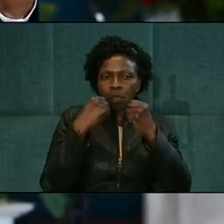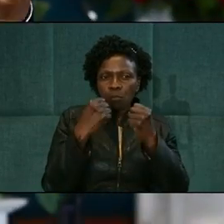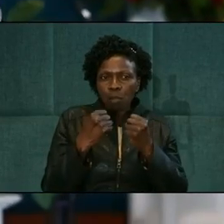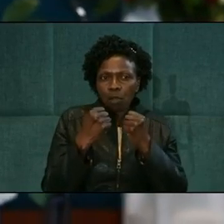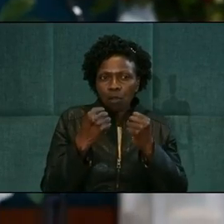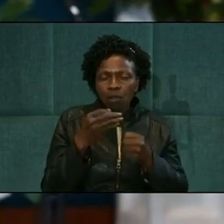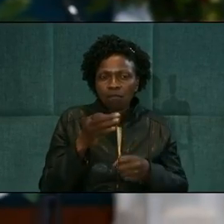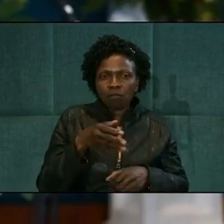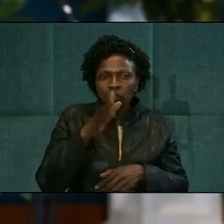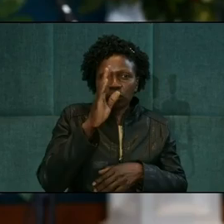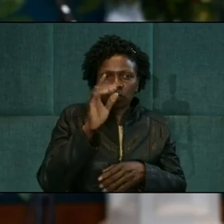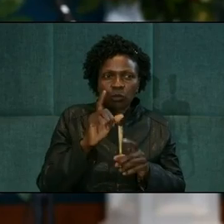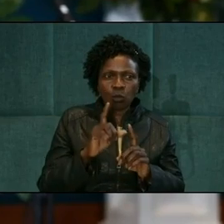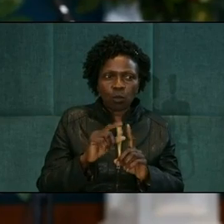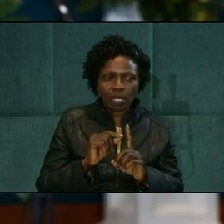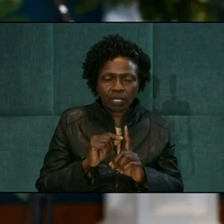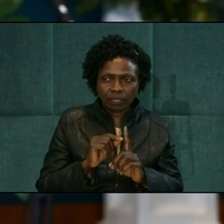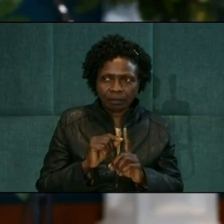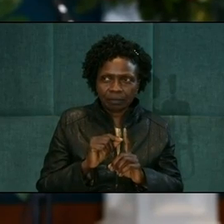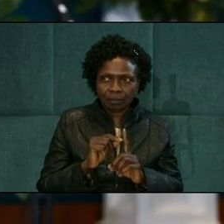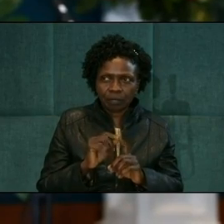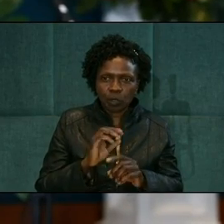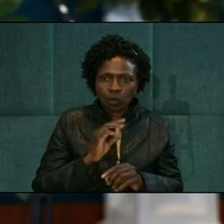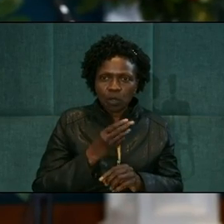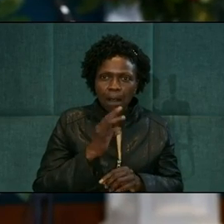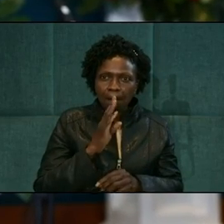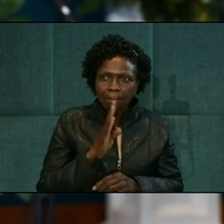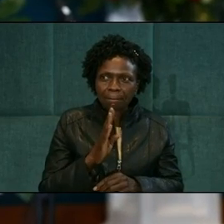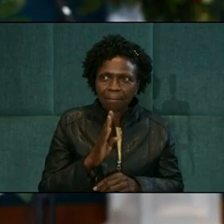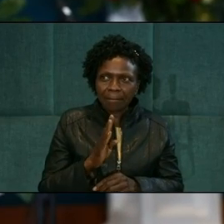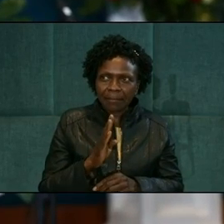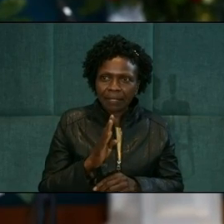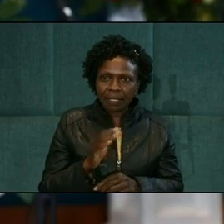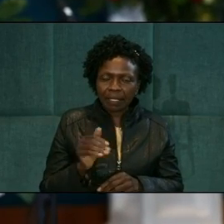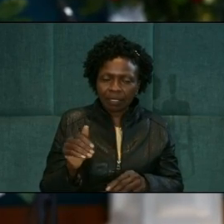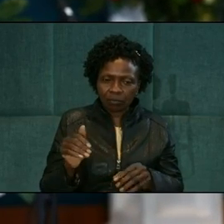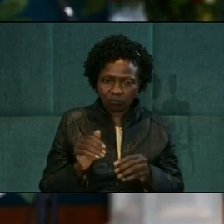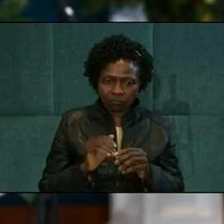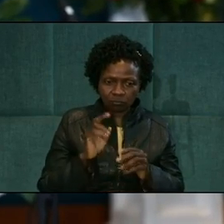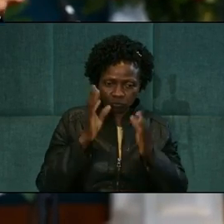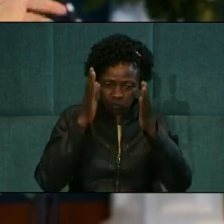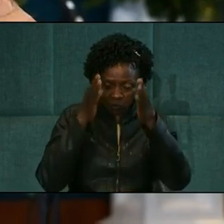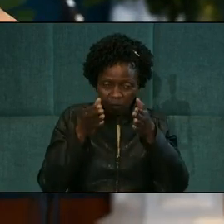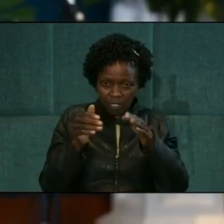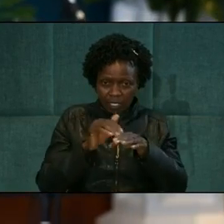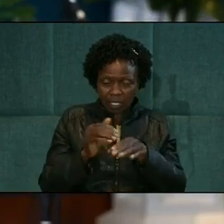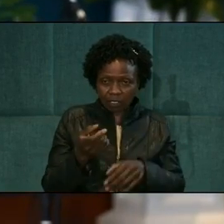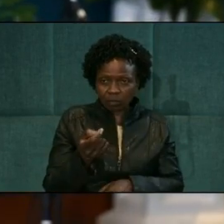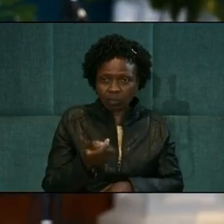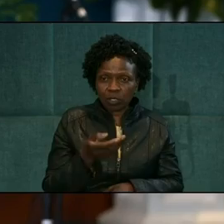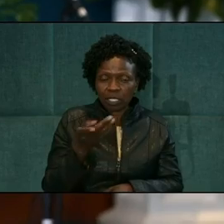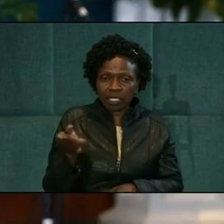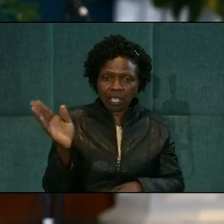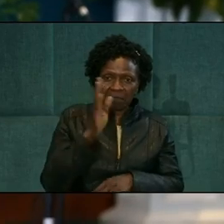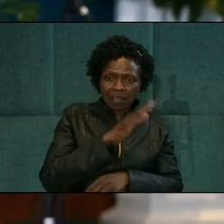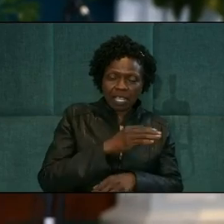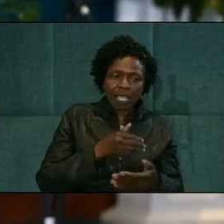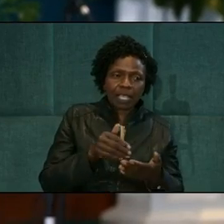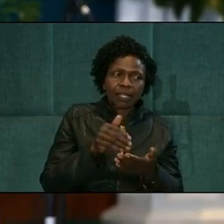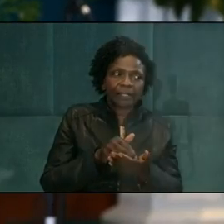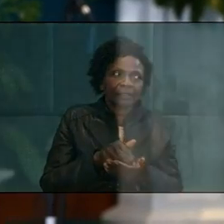of God's Word, and we will be diving into it a little more this evening